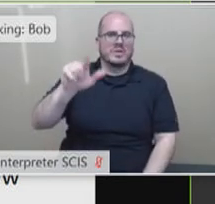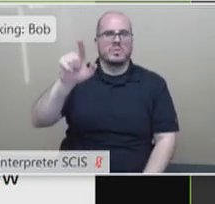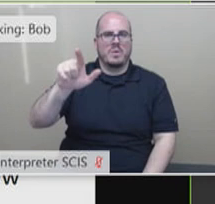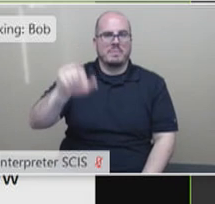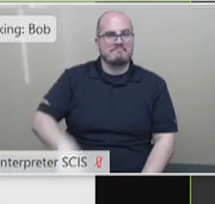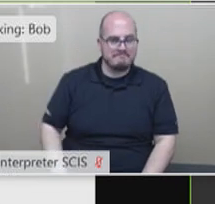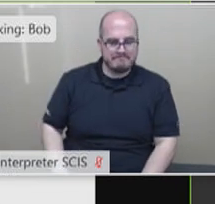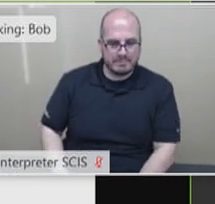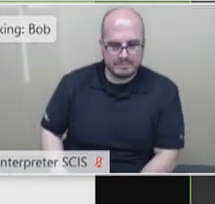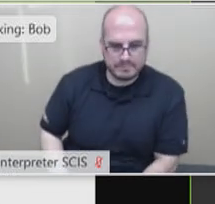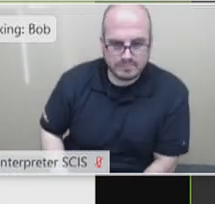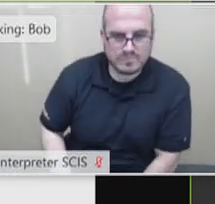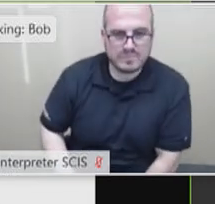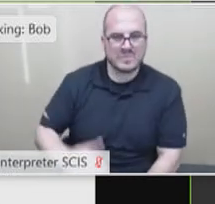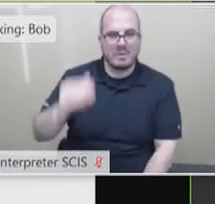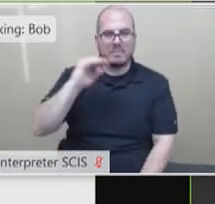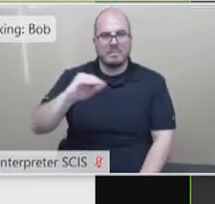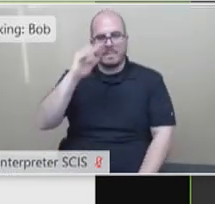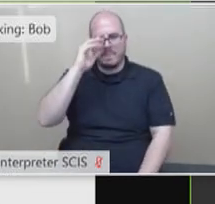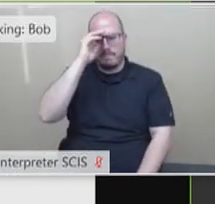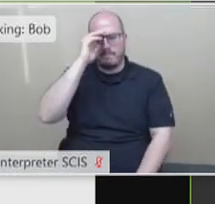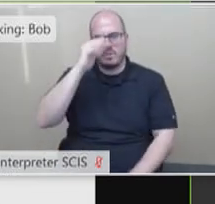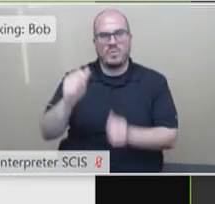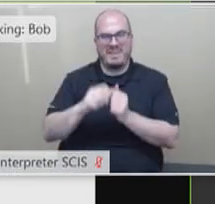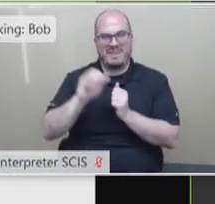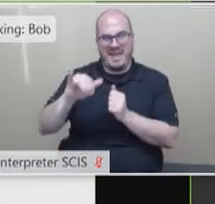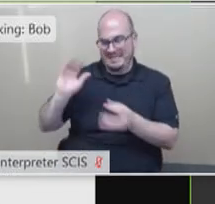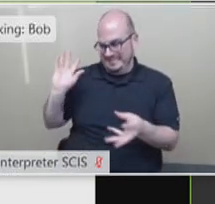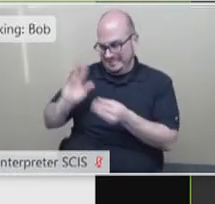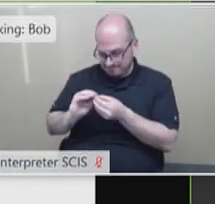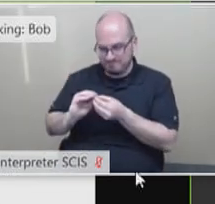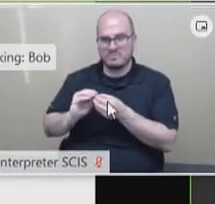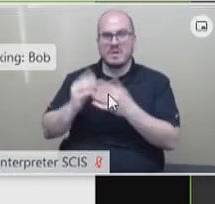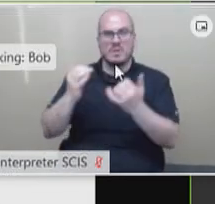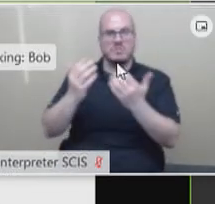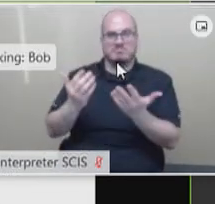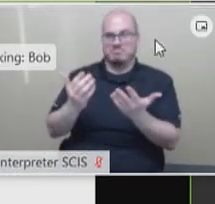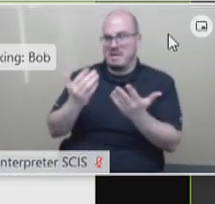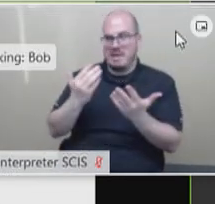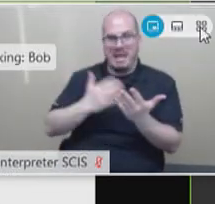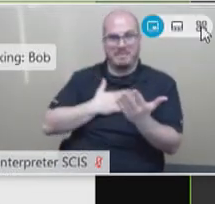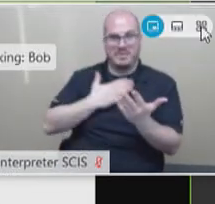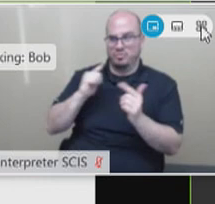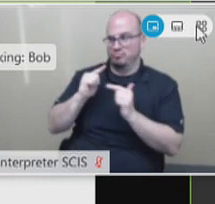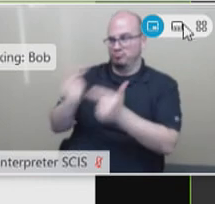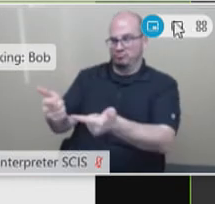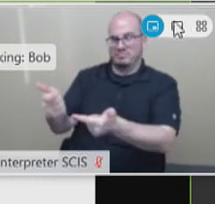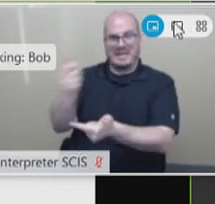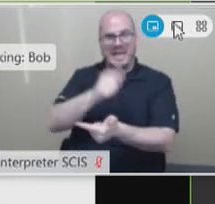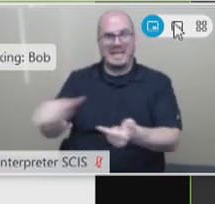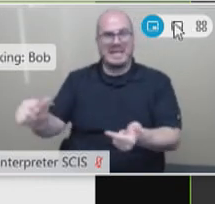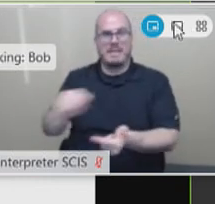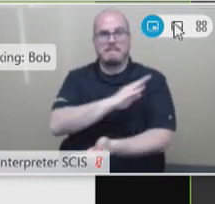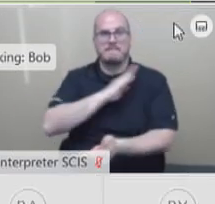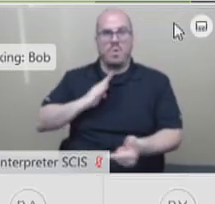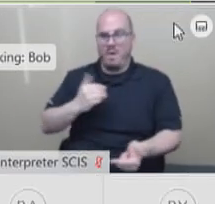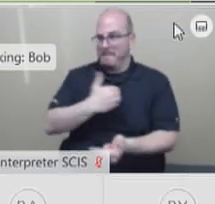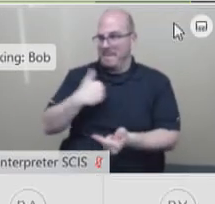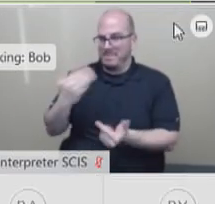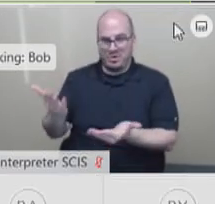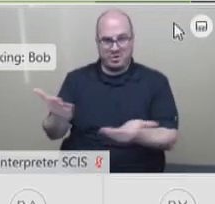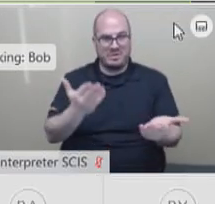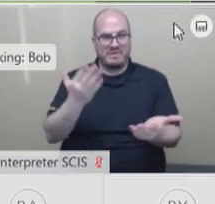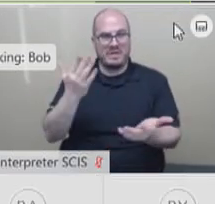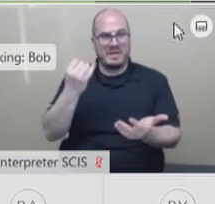with that, I'd be happy to turn it over to board members if they have any questions about the process from here on